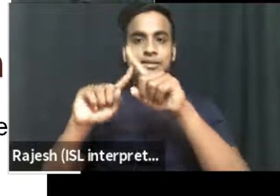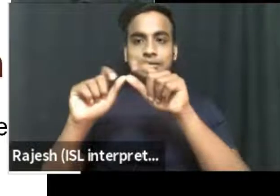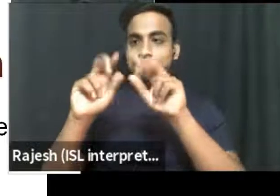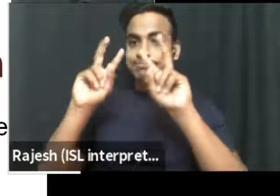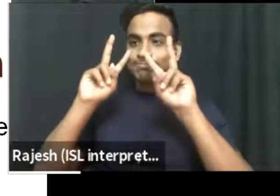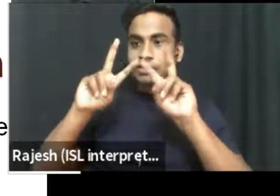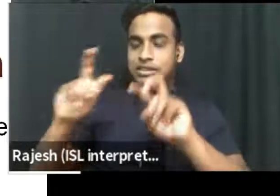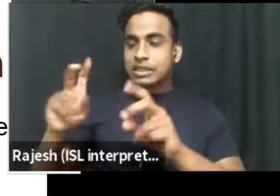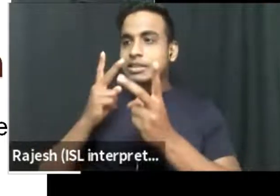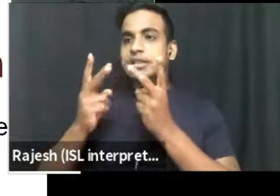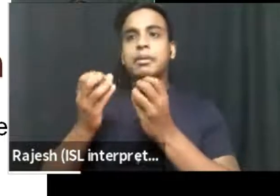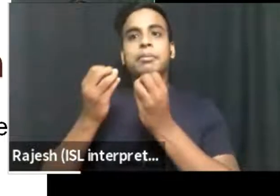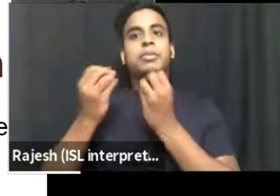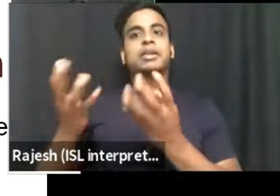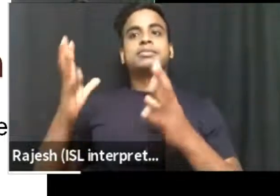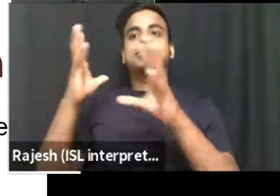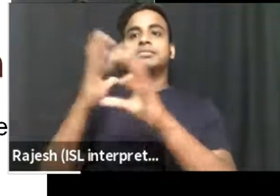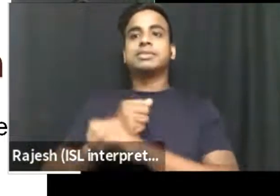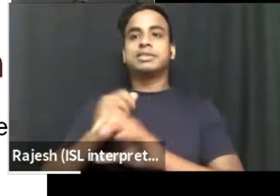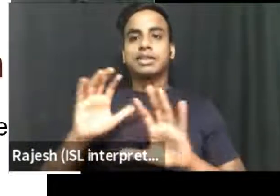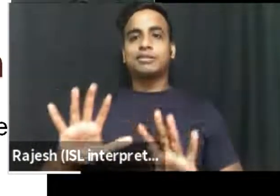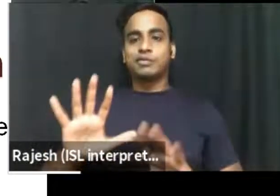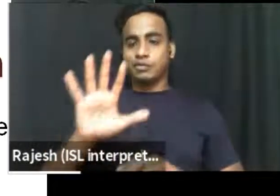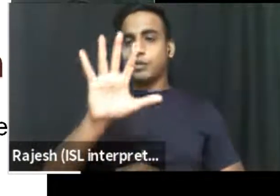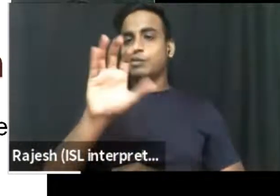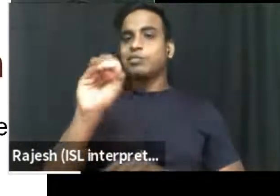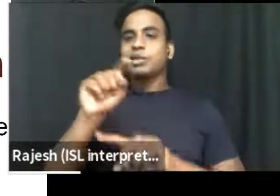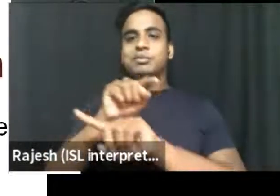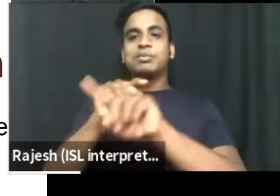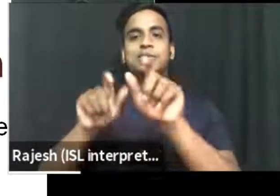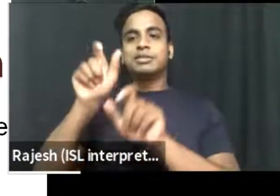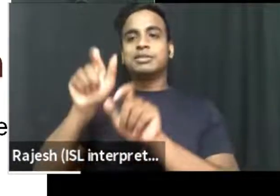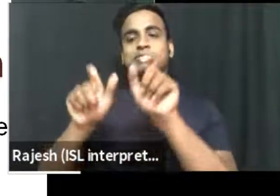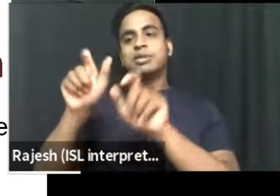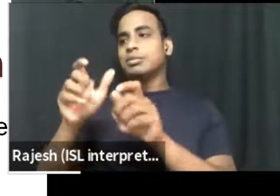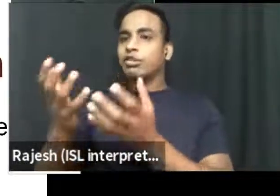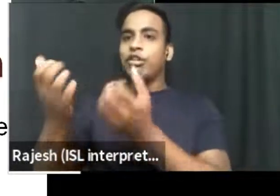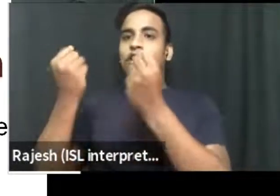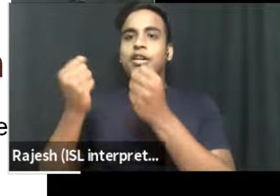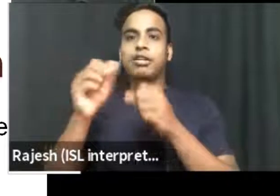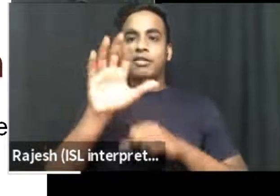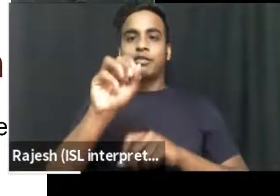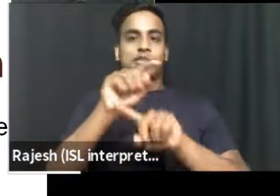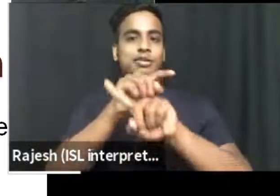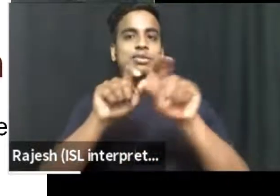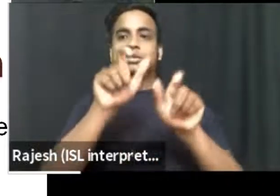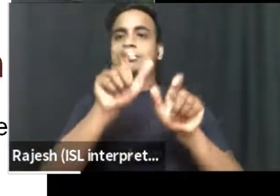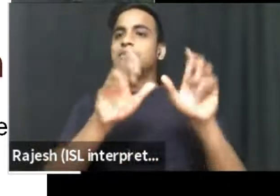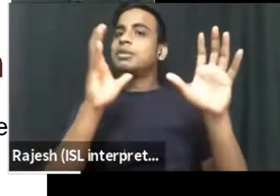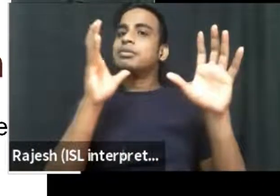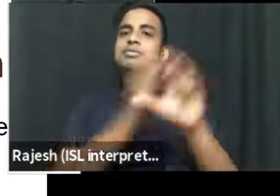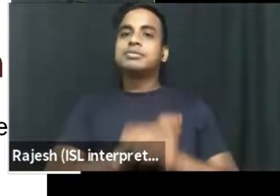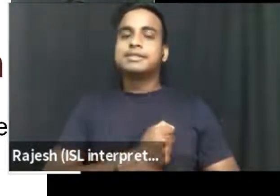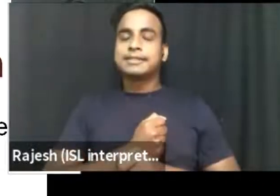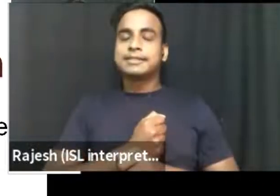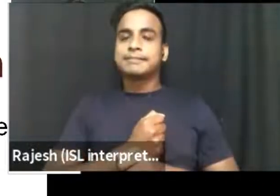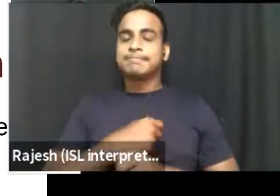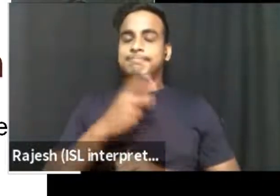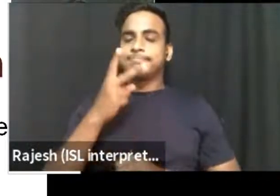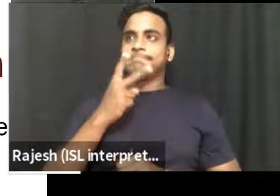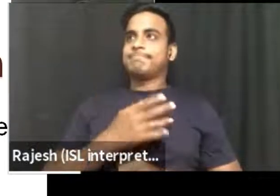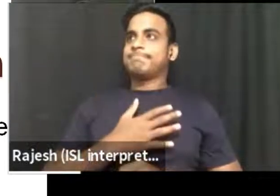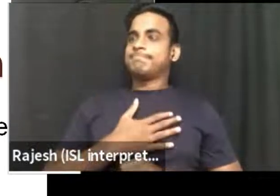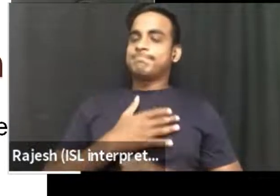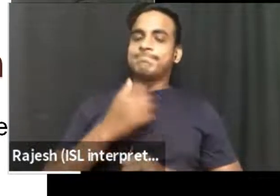is happening. So less than 50% of the people, as you know, was what we could see, that receive these services among